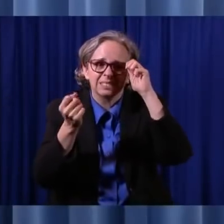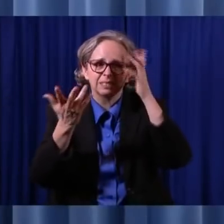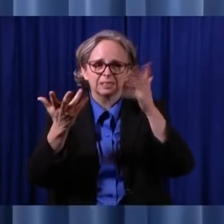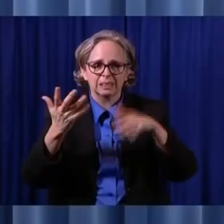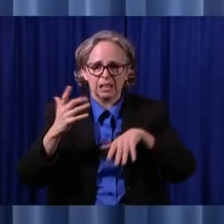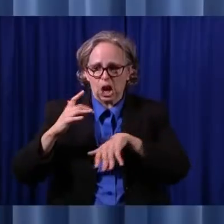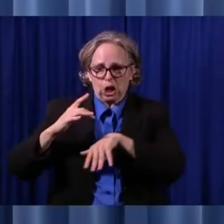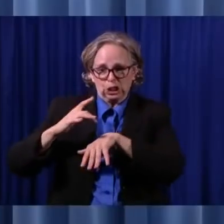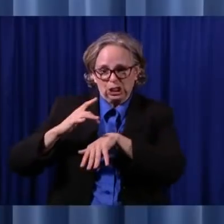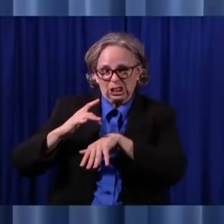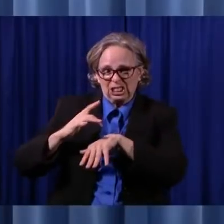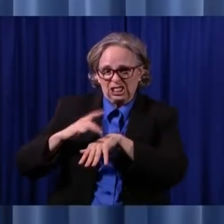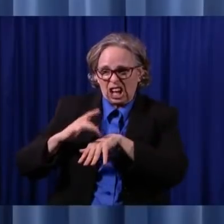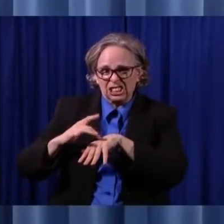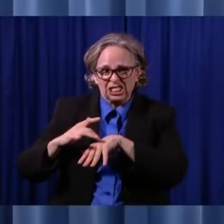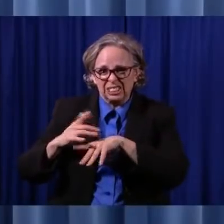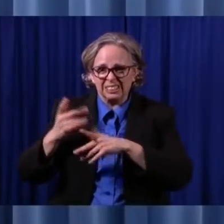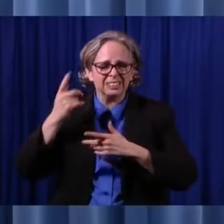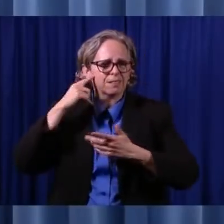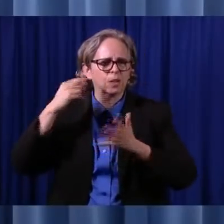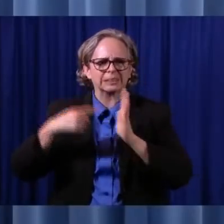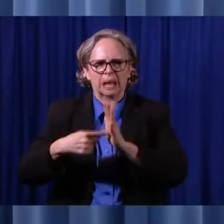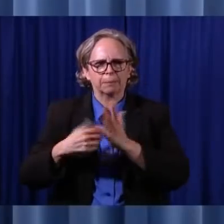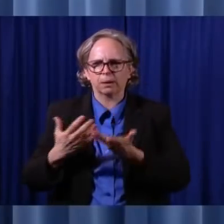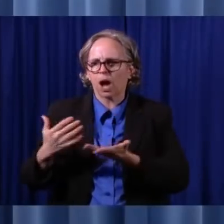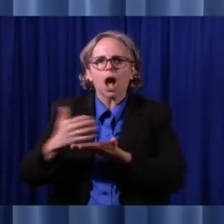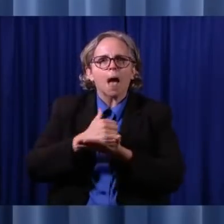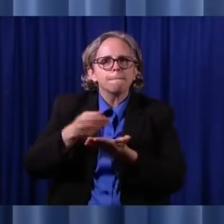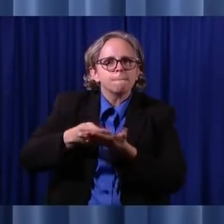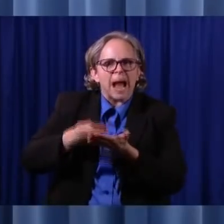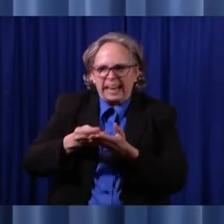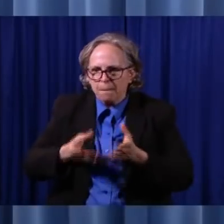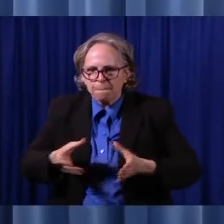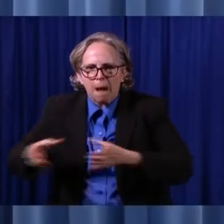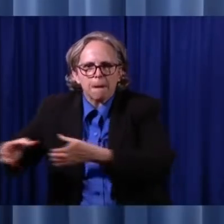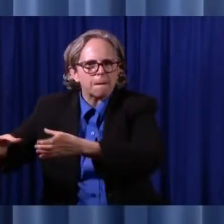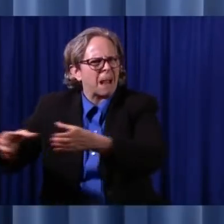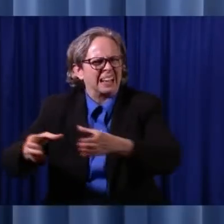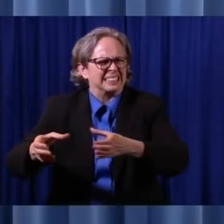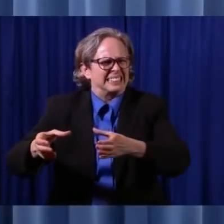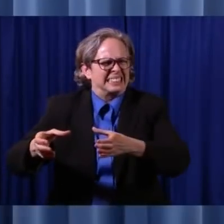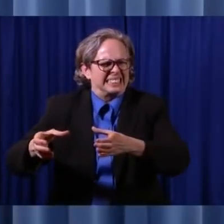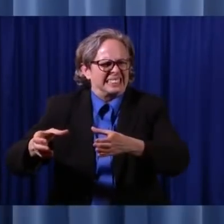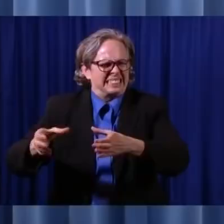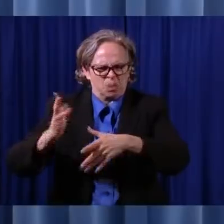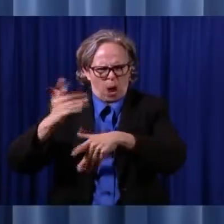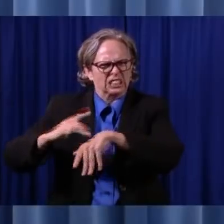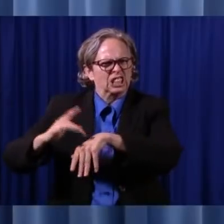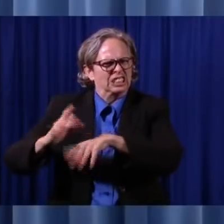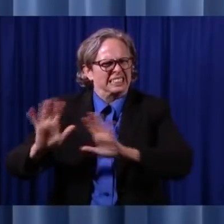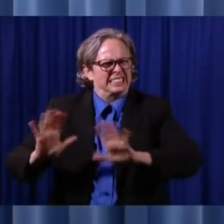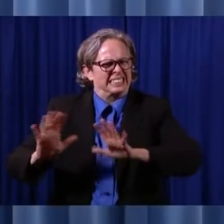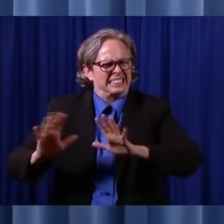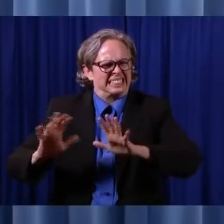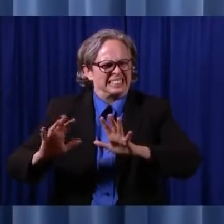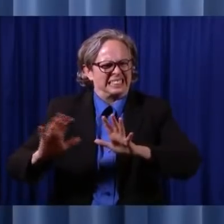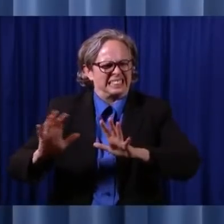such as the collection basket, hymnals, as much as possible. So this guidance can be found, again,